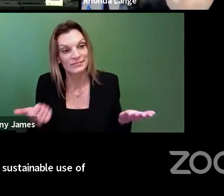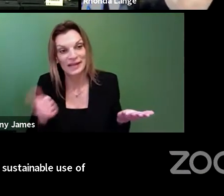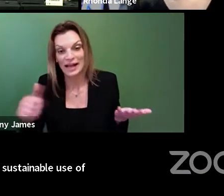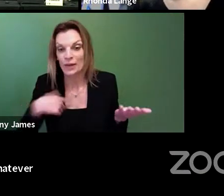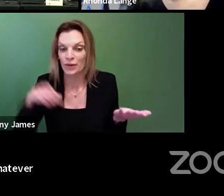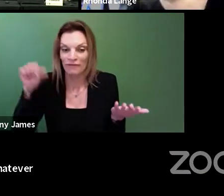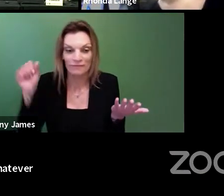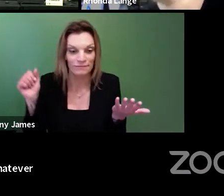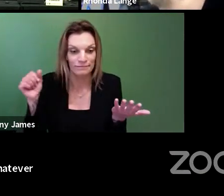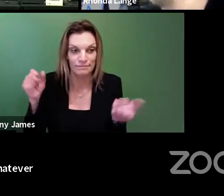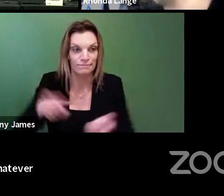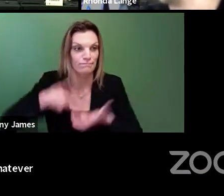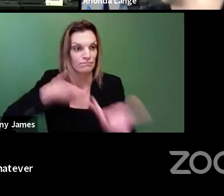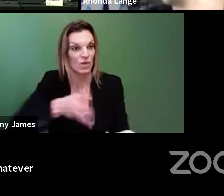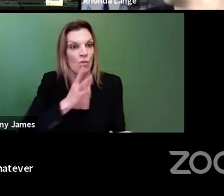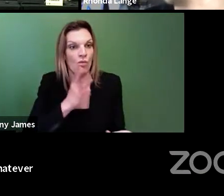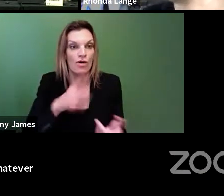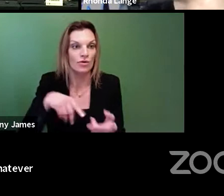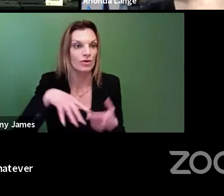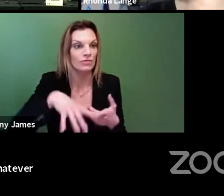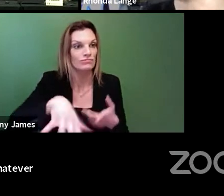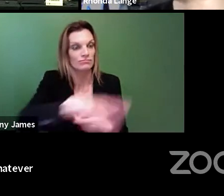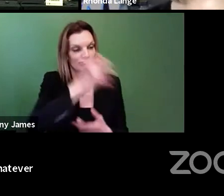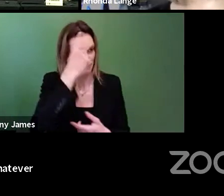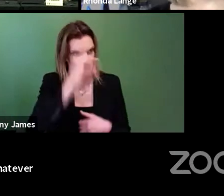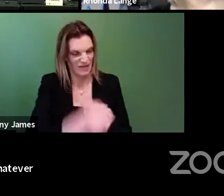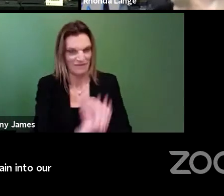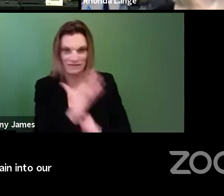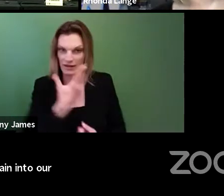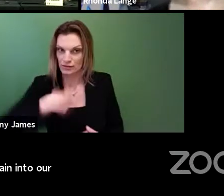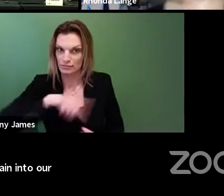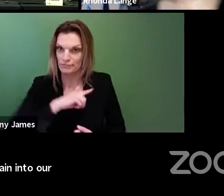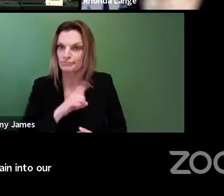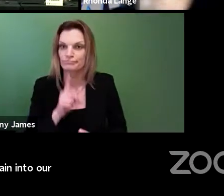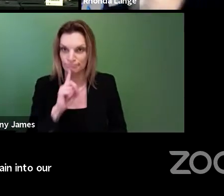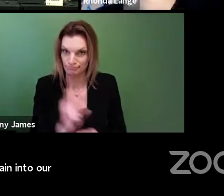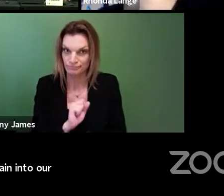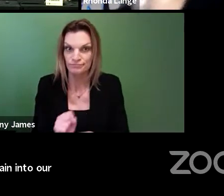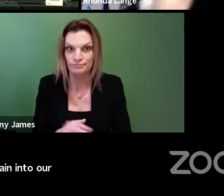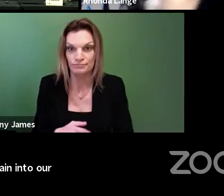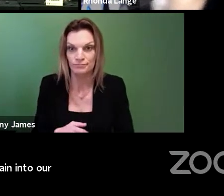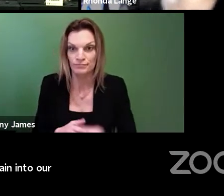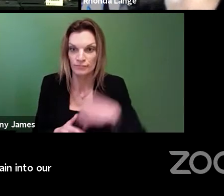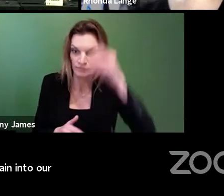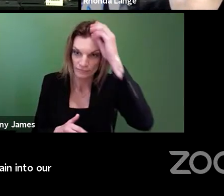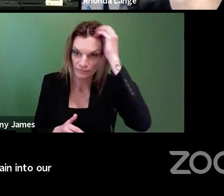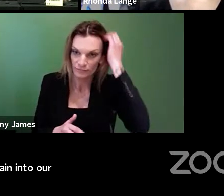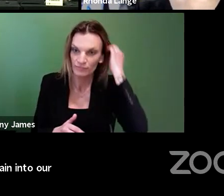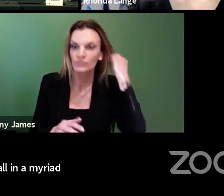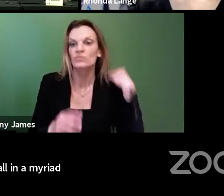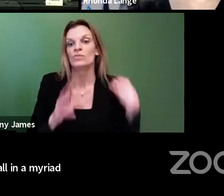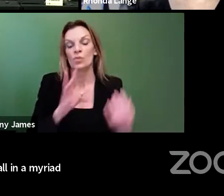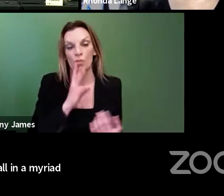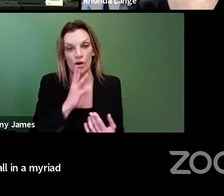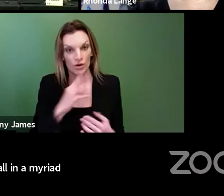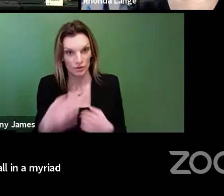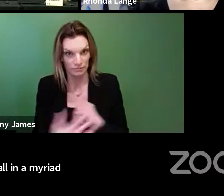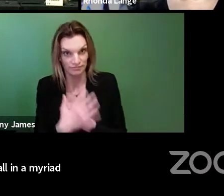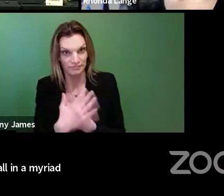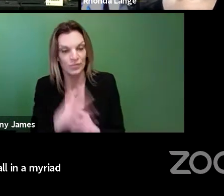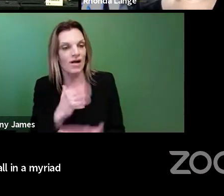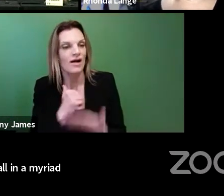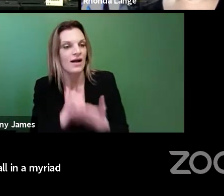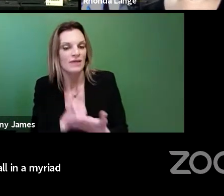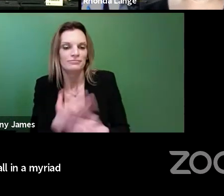and drain into our Great Lakes affects us all in a myriad of ways. Healthy waterways will add to our economy